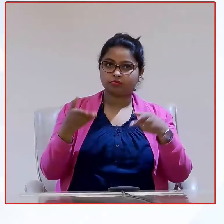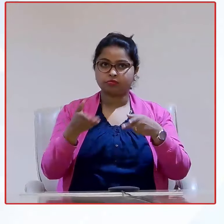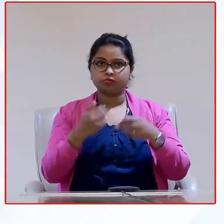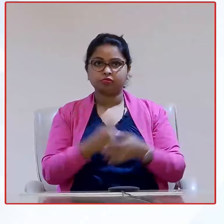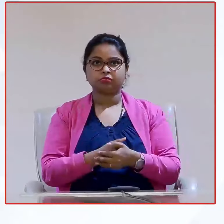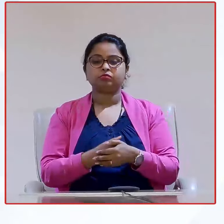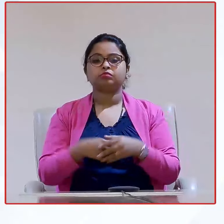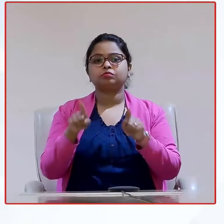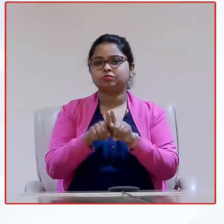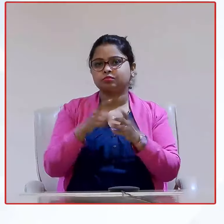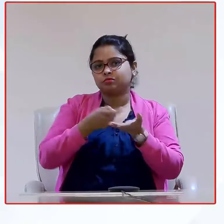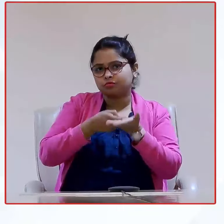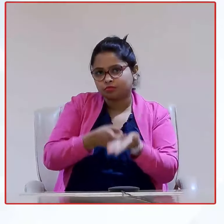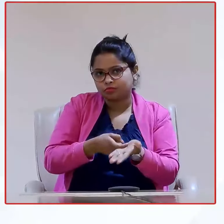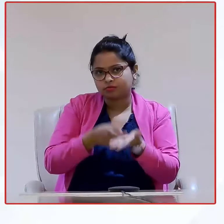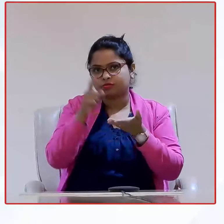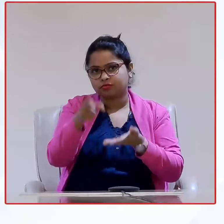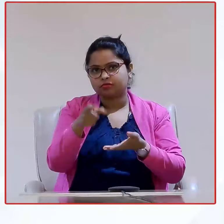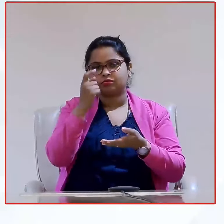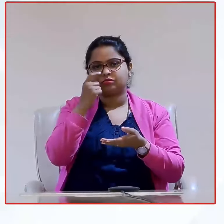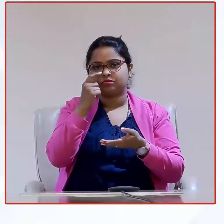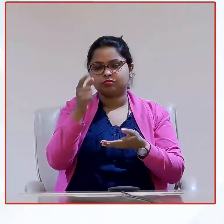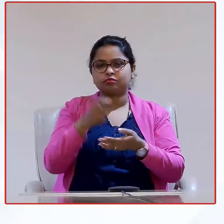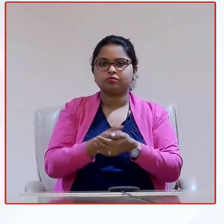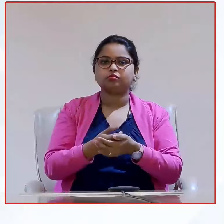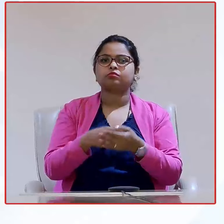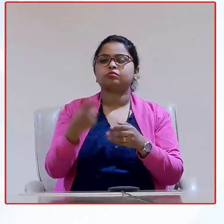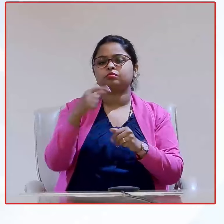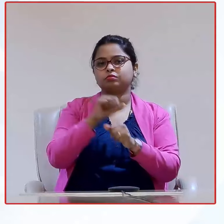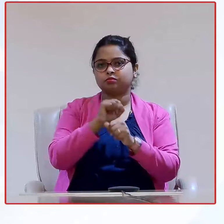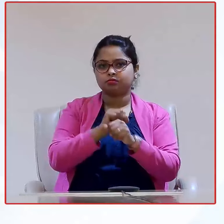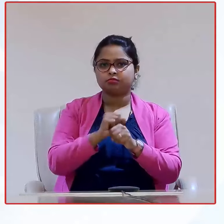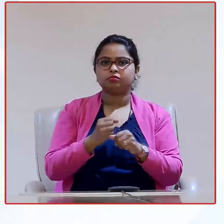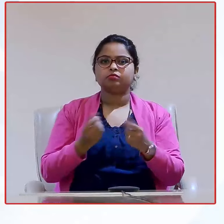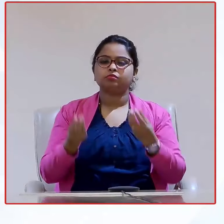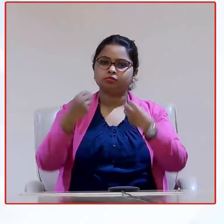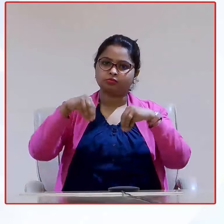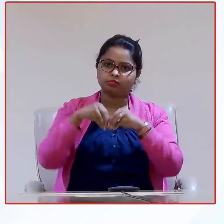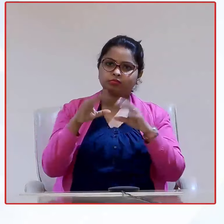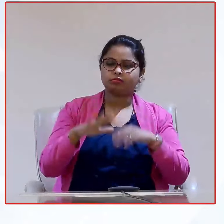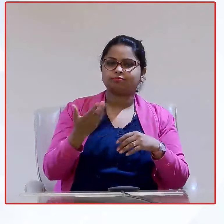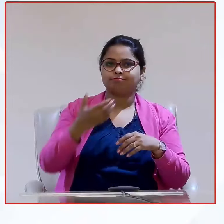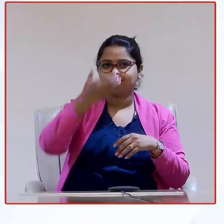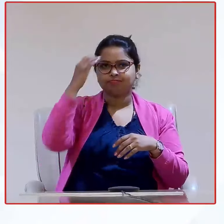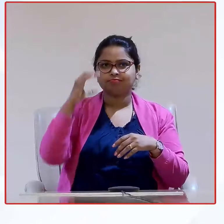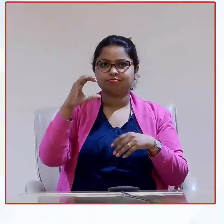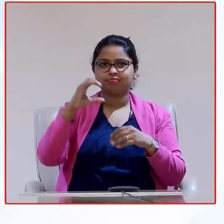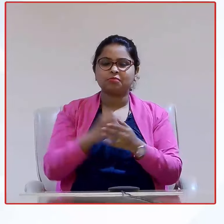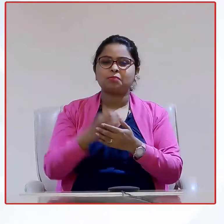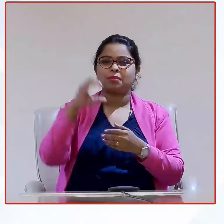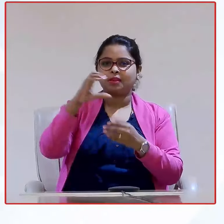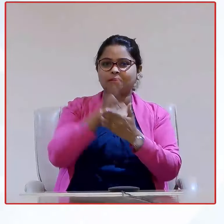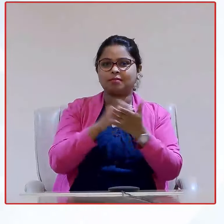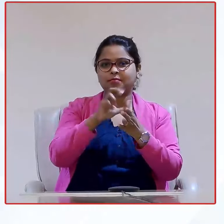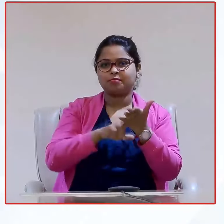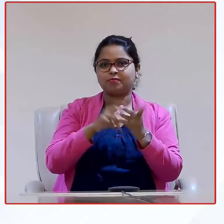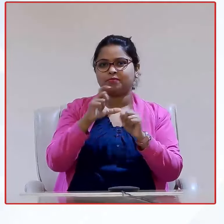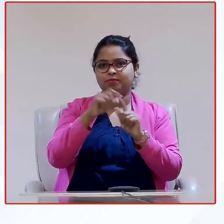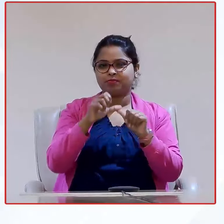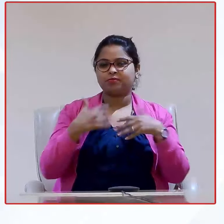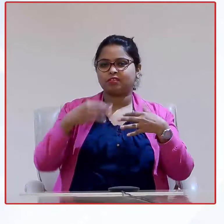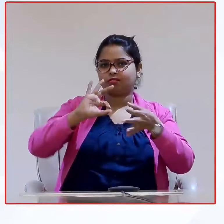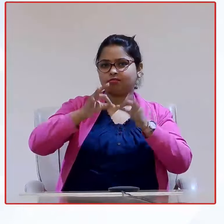We respect her a lot as a professional. Also, we have Chanda Upadhyay. She has